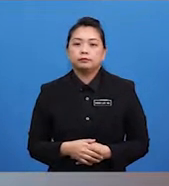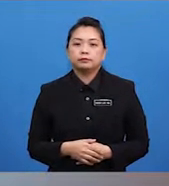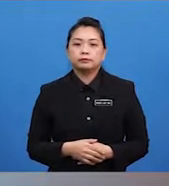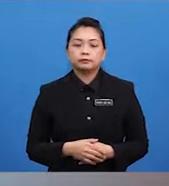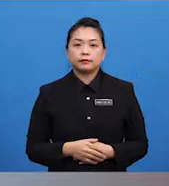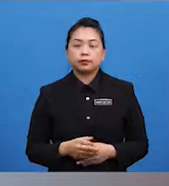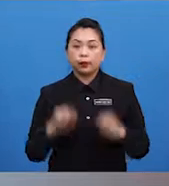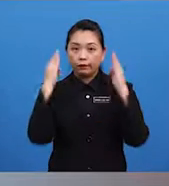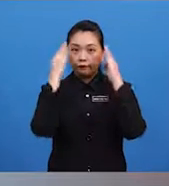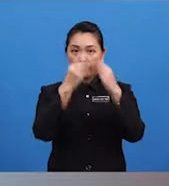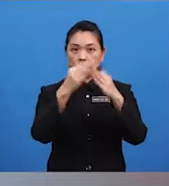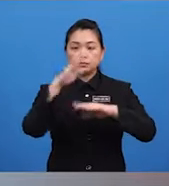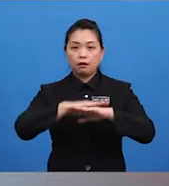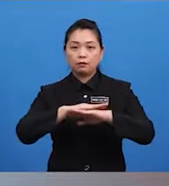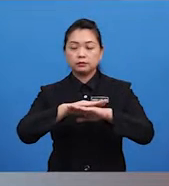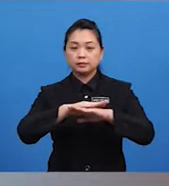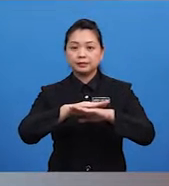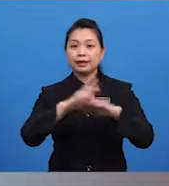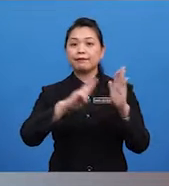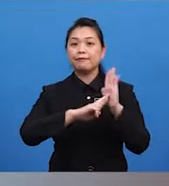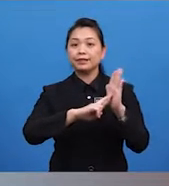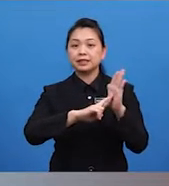on references.